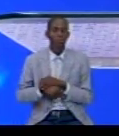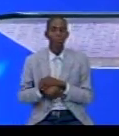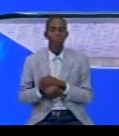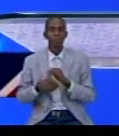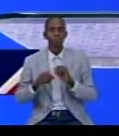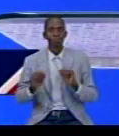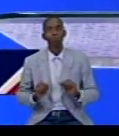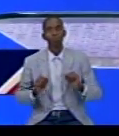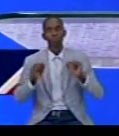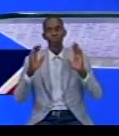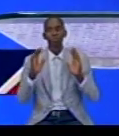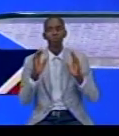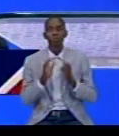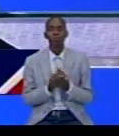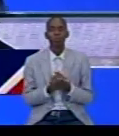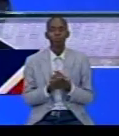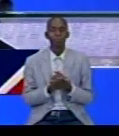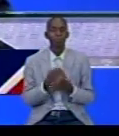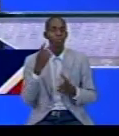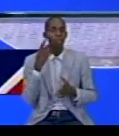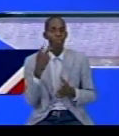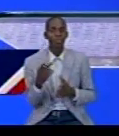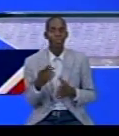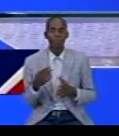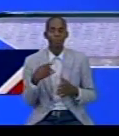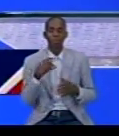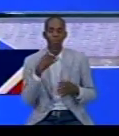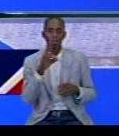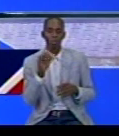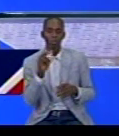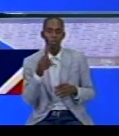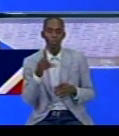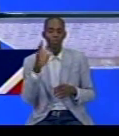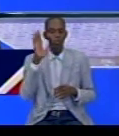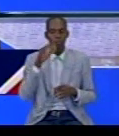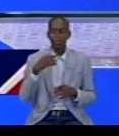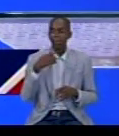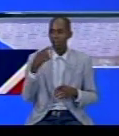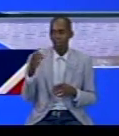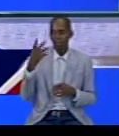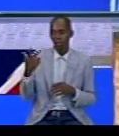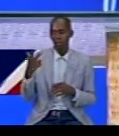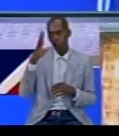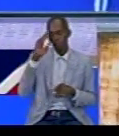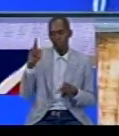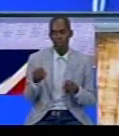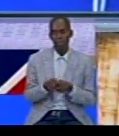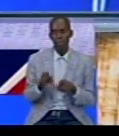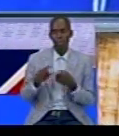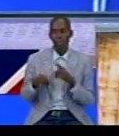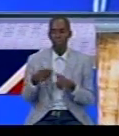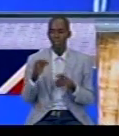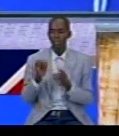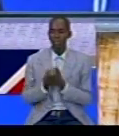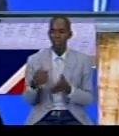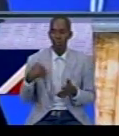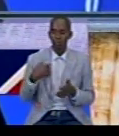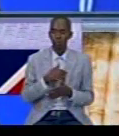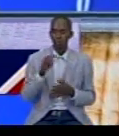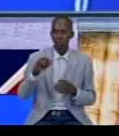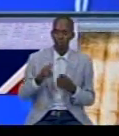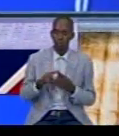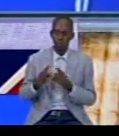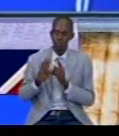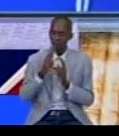Shadrach, Meshach, and Abednego, and they were going to unite together in prayer. And as they united together in prayer,